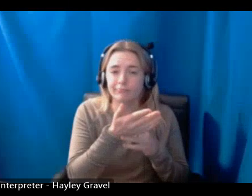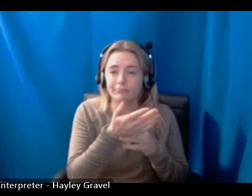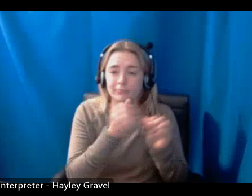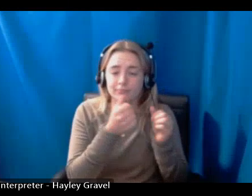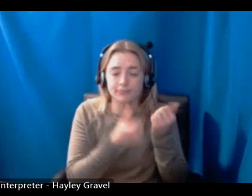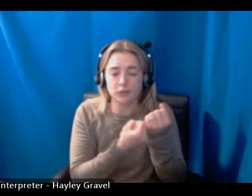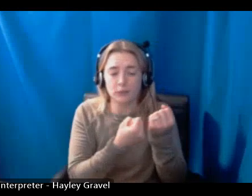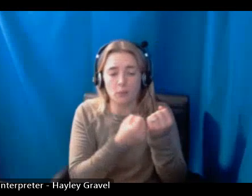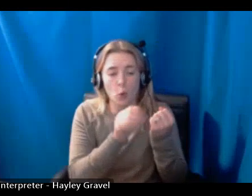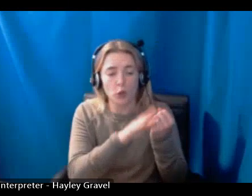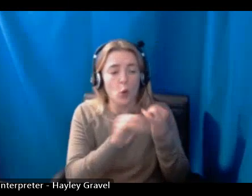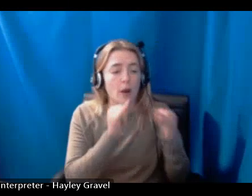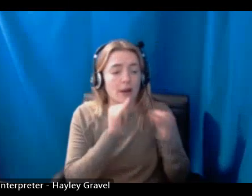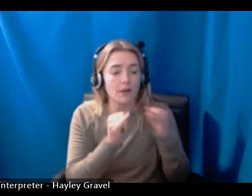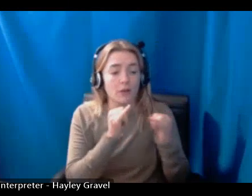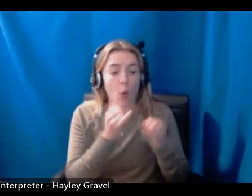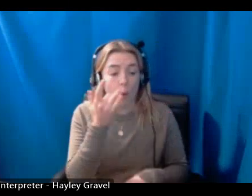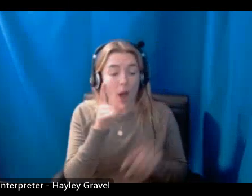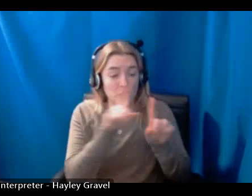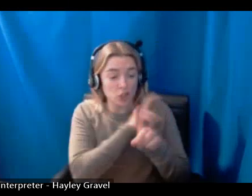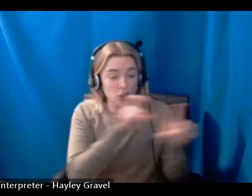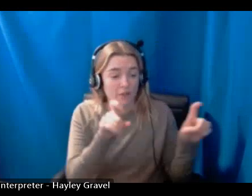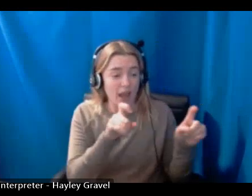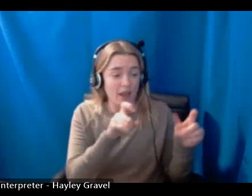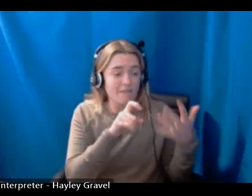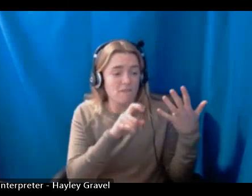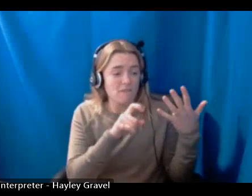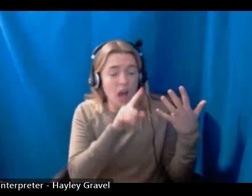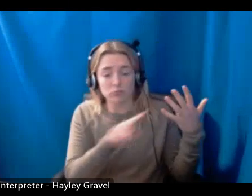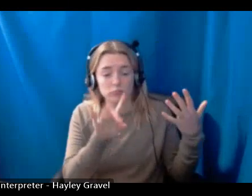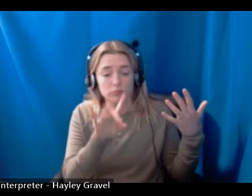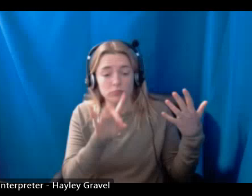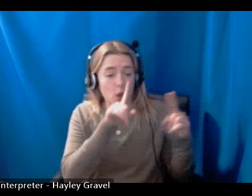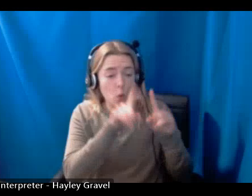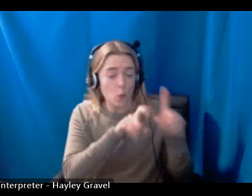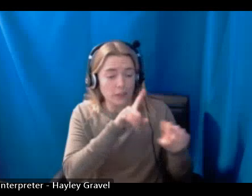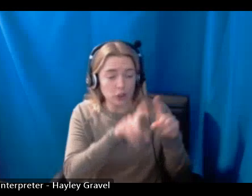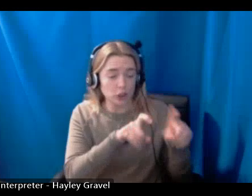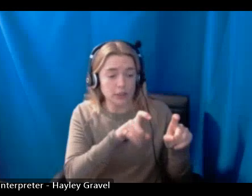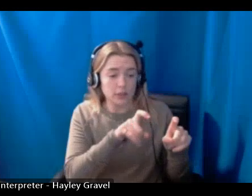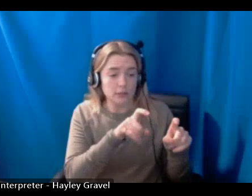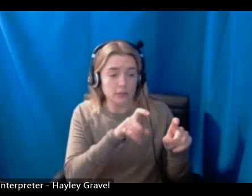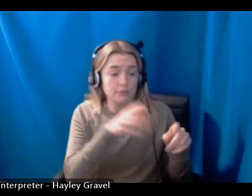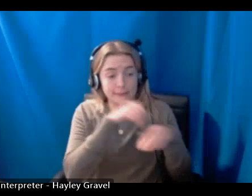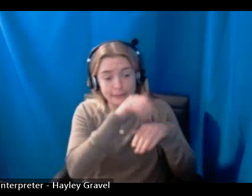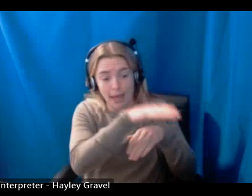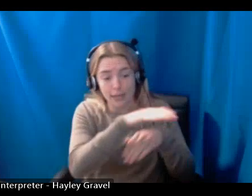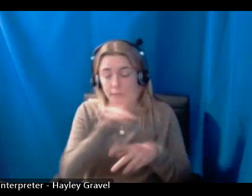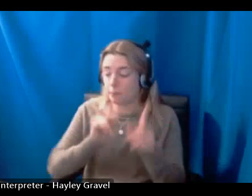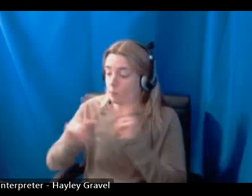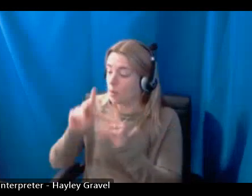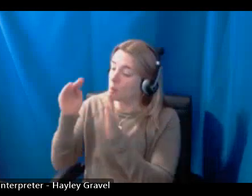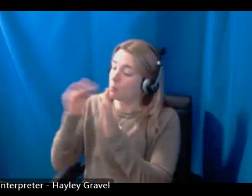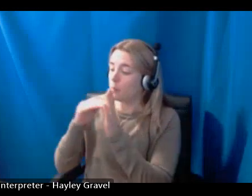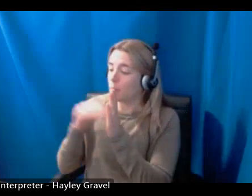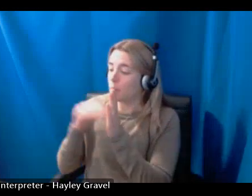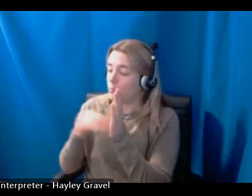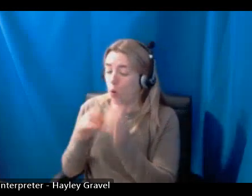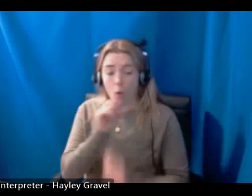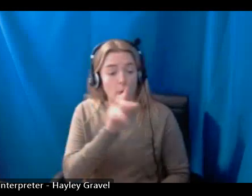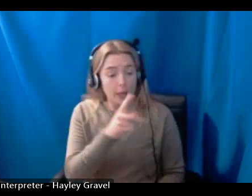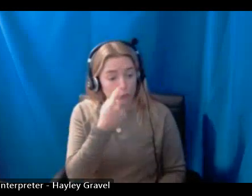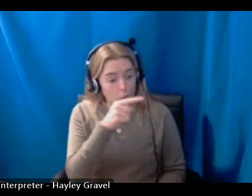questions to answer. They answer it, and you may say, okay, now now can I interview you to unpack that